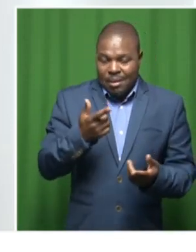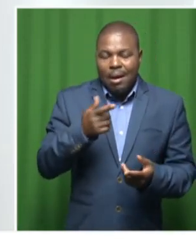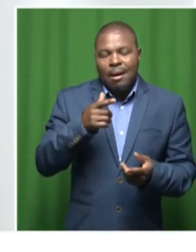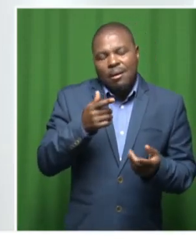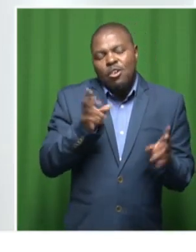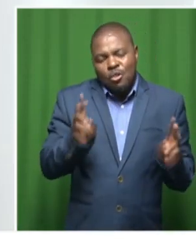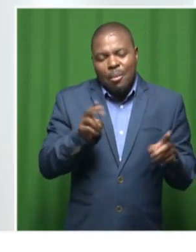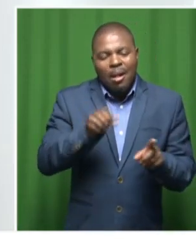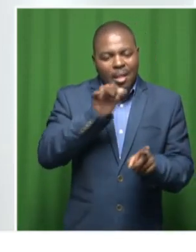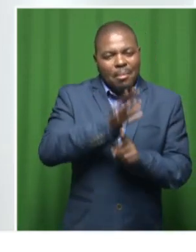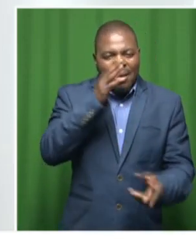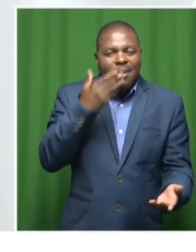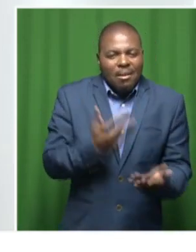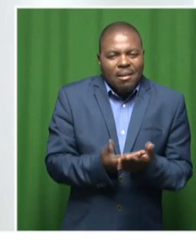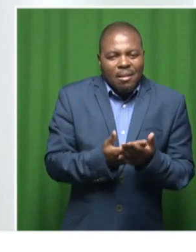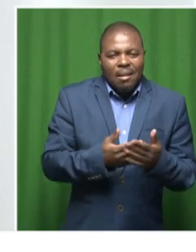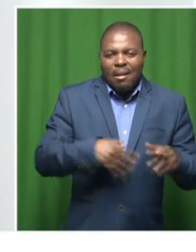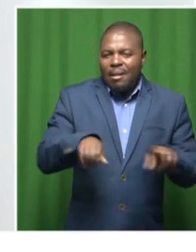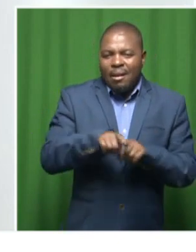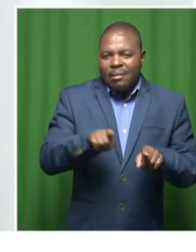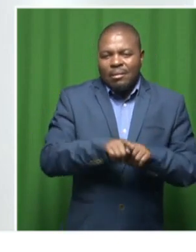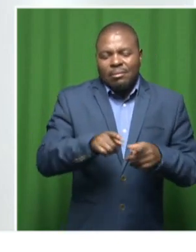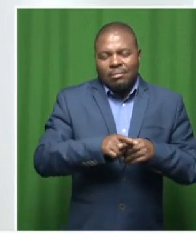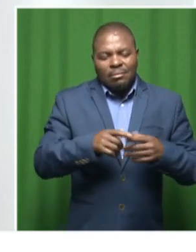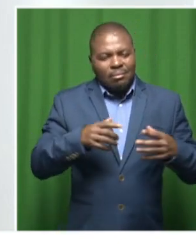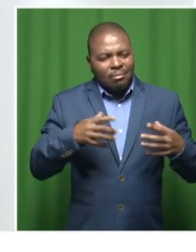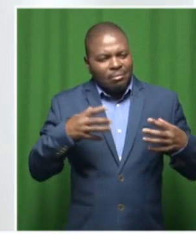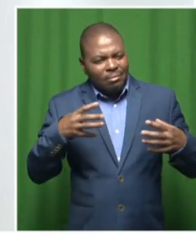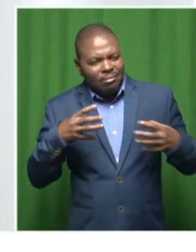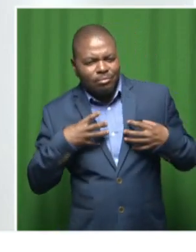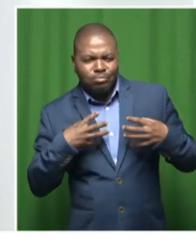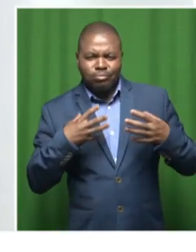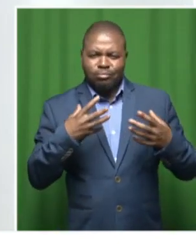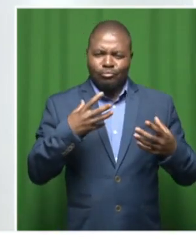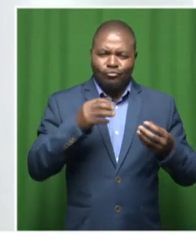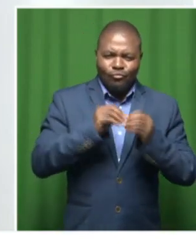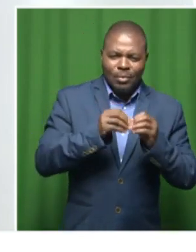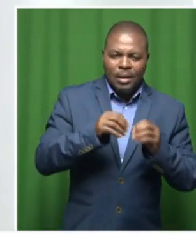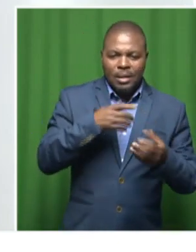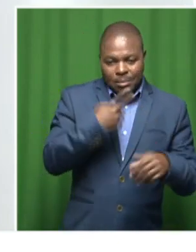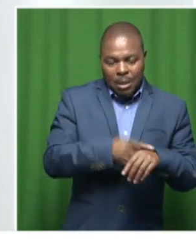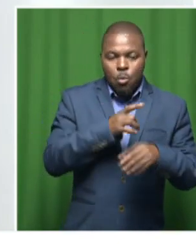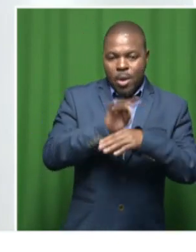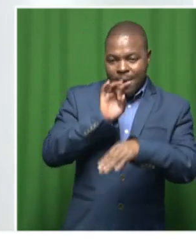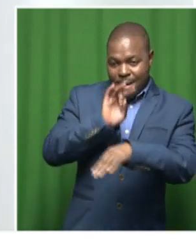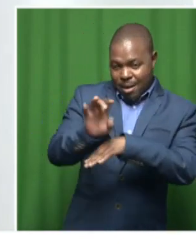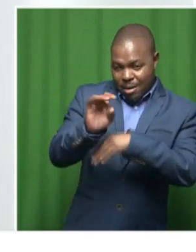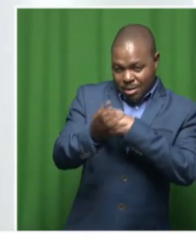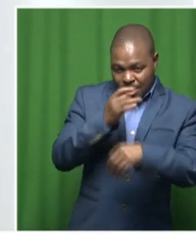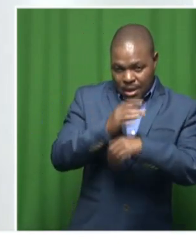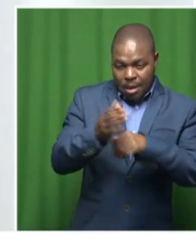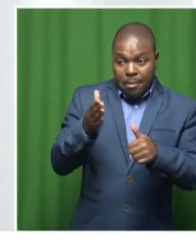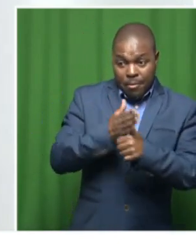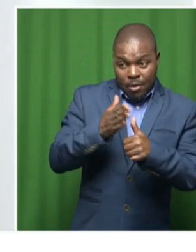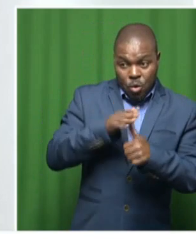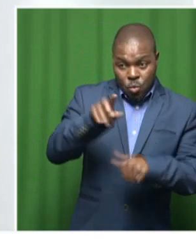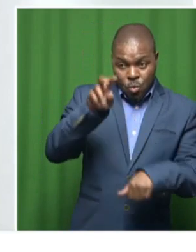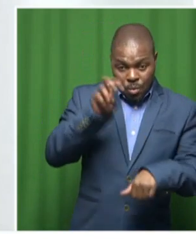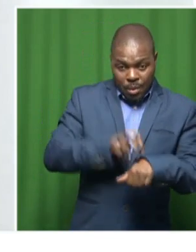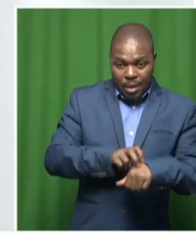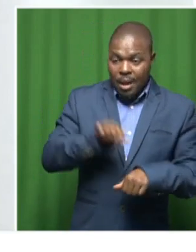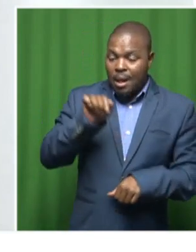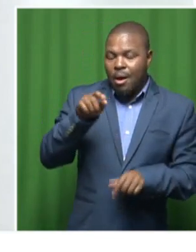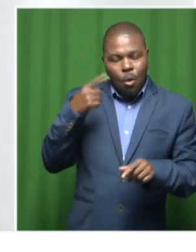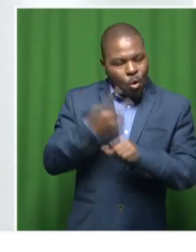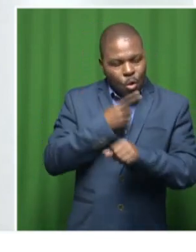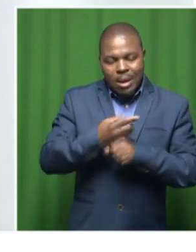complications that can happen from any surgery, even in the best hands. And that's something that we aggressively counsel patients on, to make sure that they know that no procedure is without